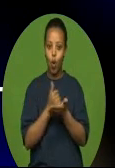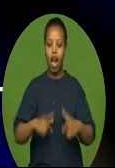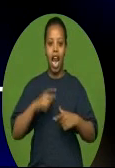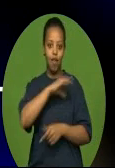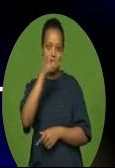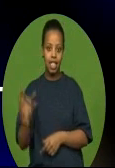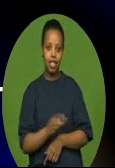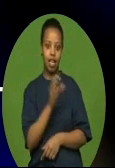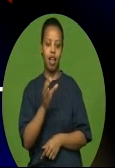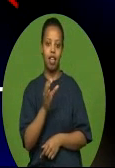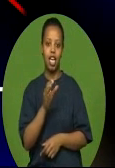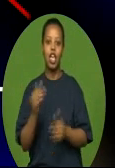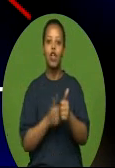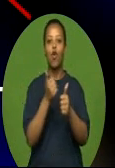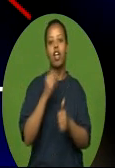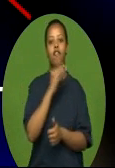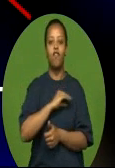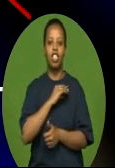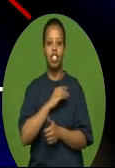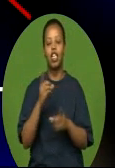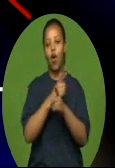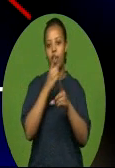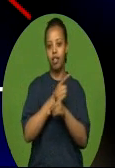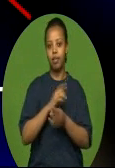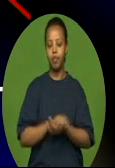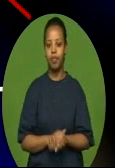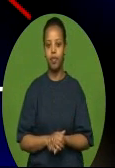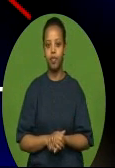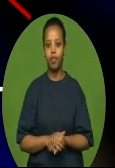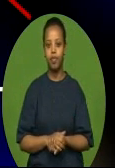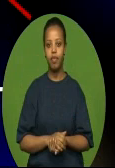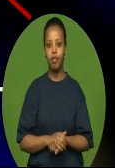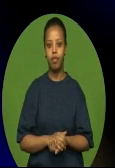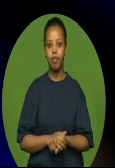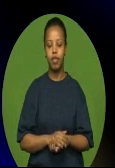stage of the product life cycle, the following features occur.